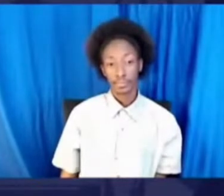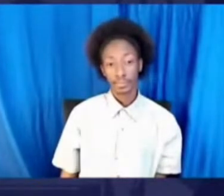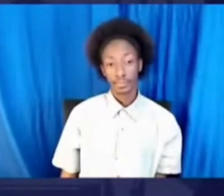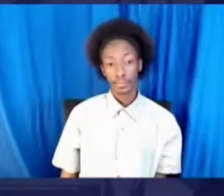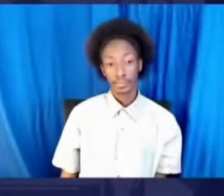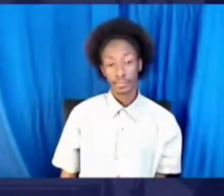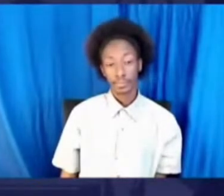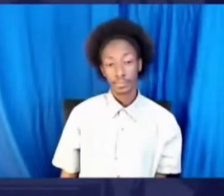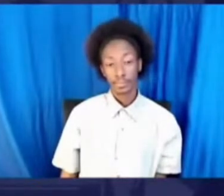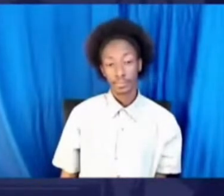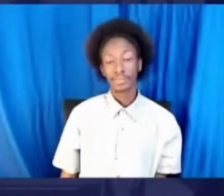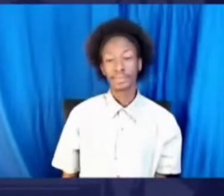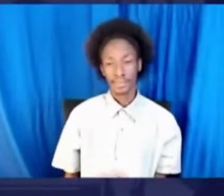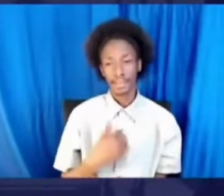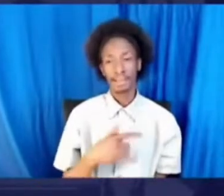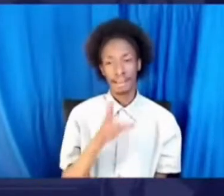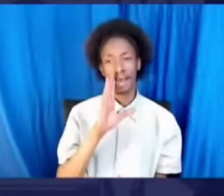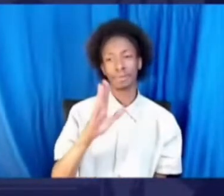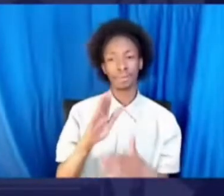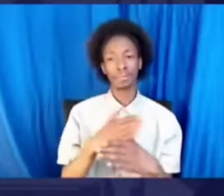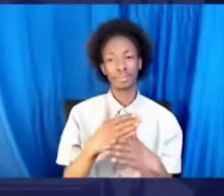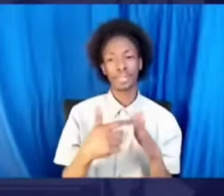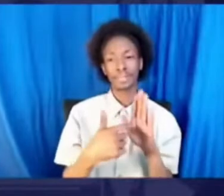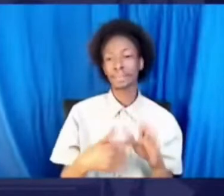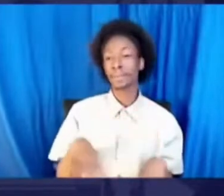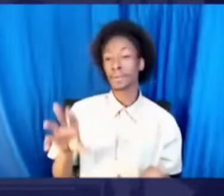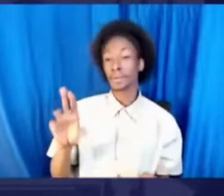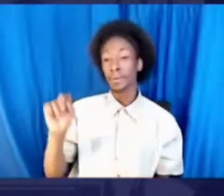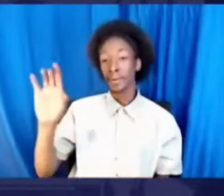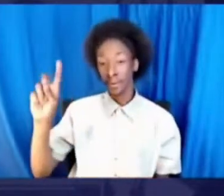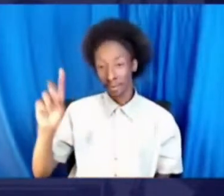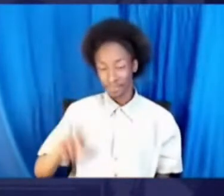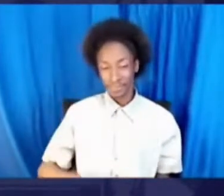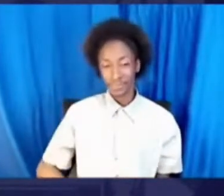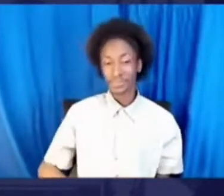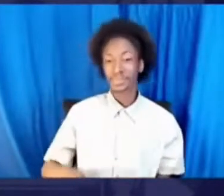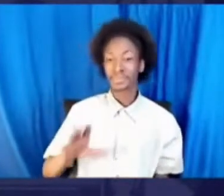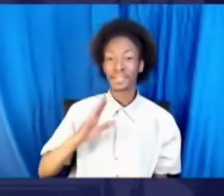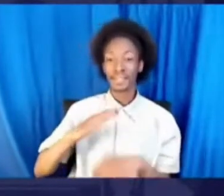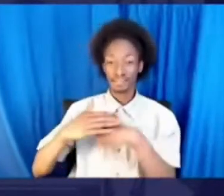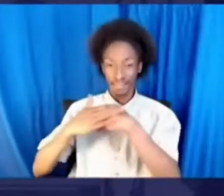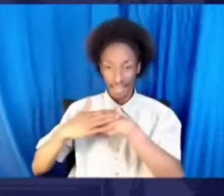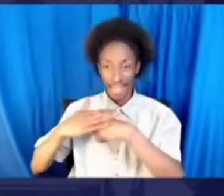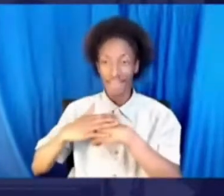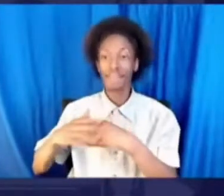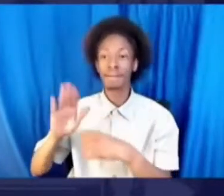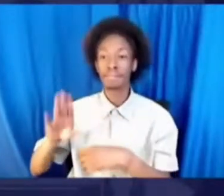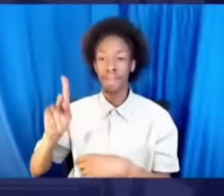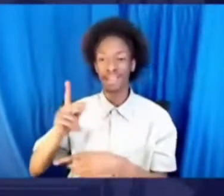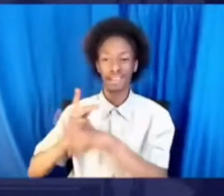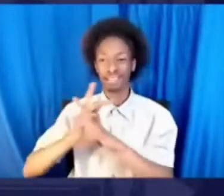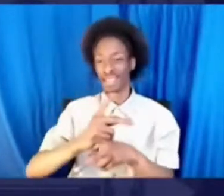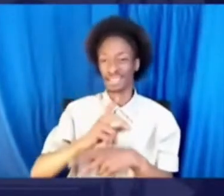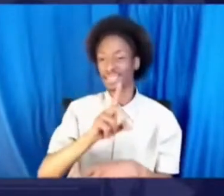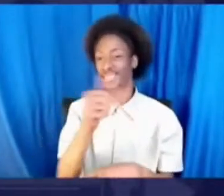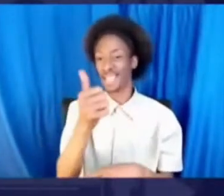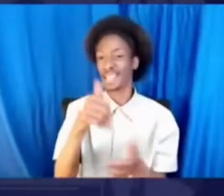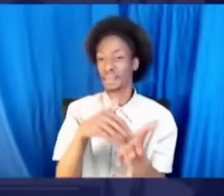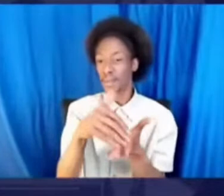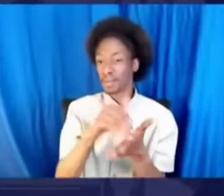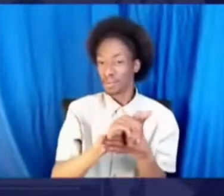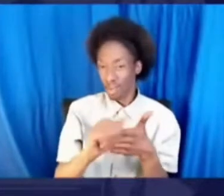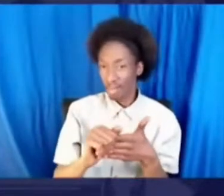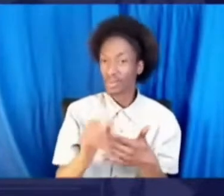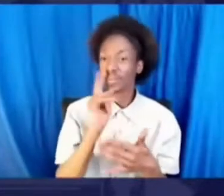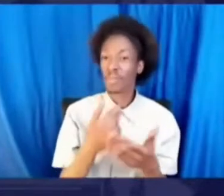And I'll share with you some of the examples. In North Dakota, Native American Bank lent $10 million to help fund